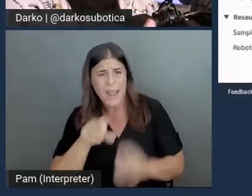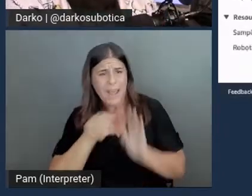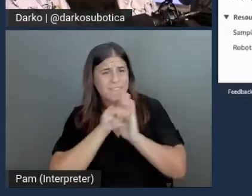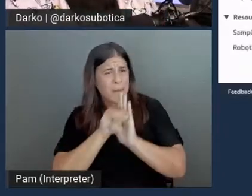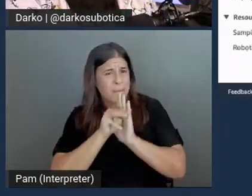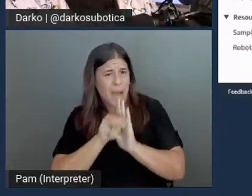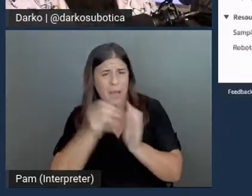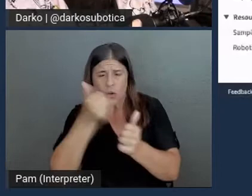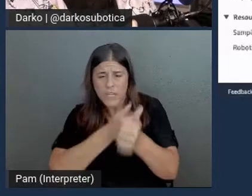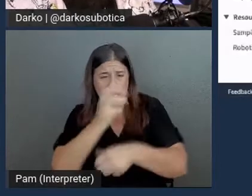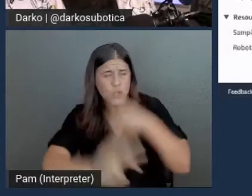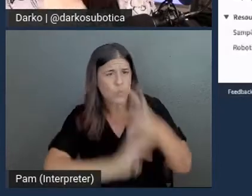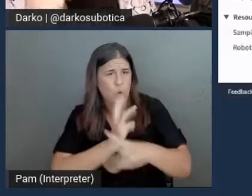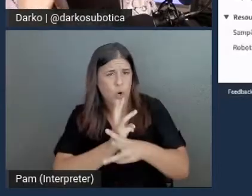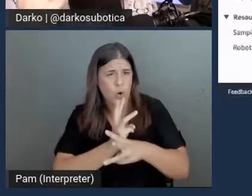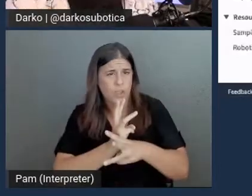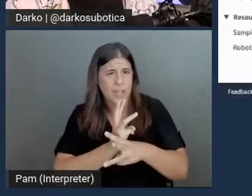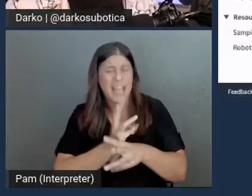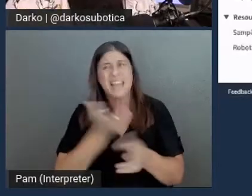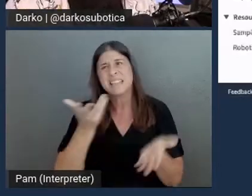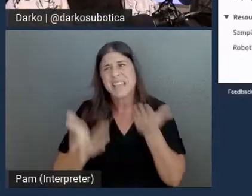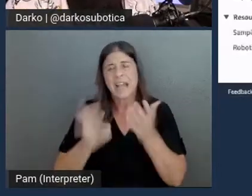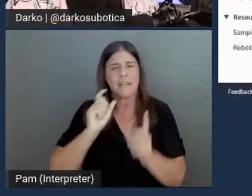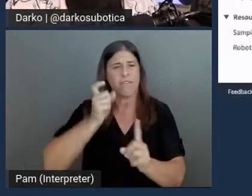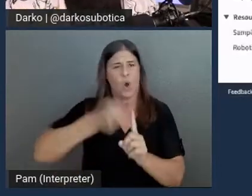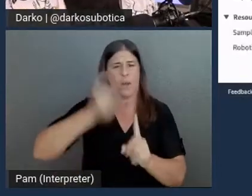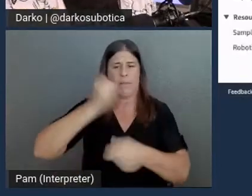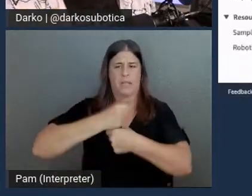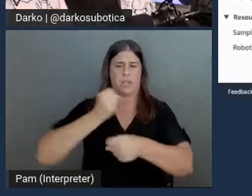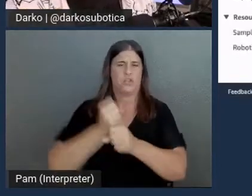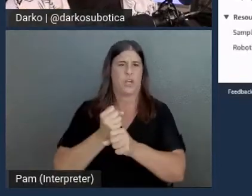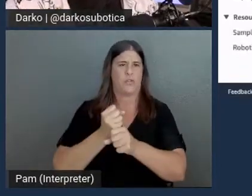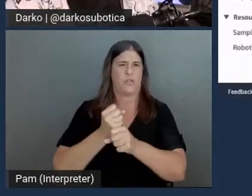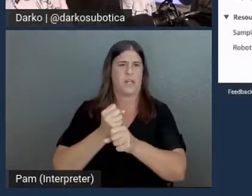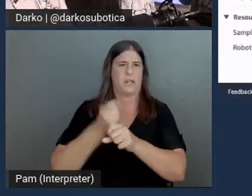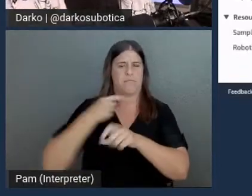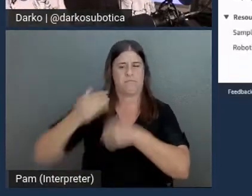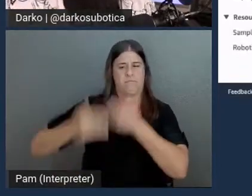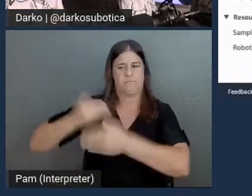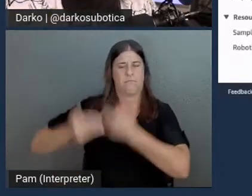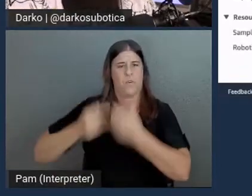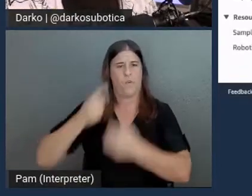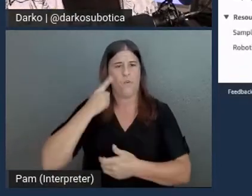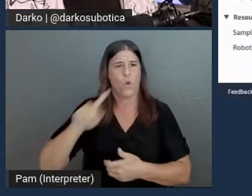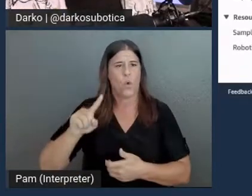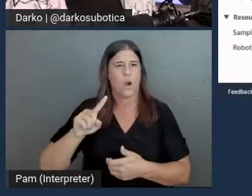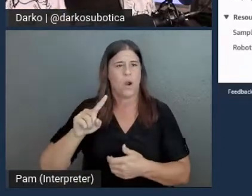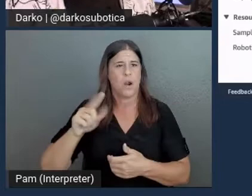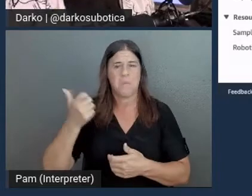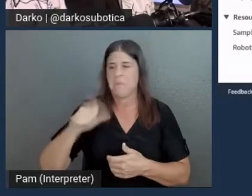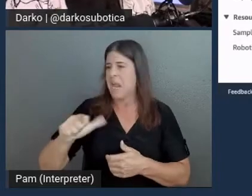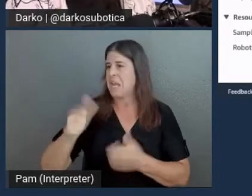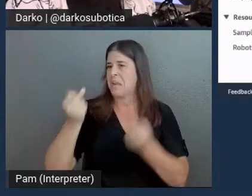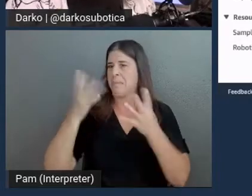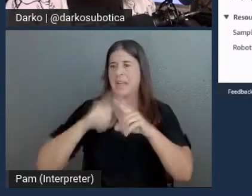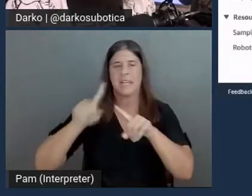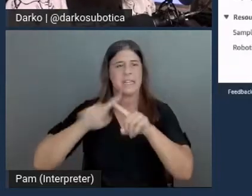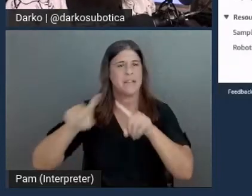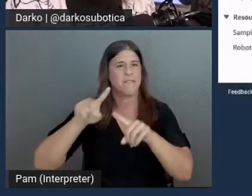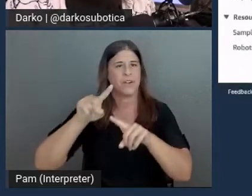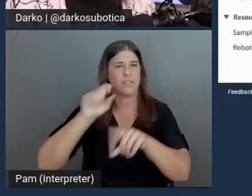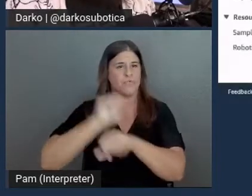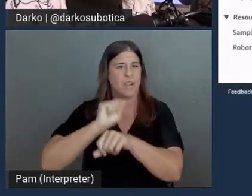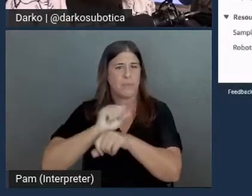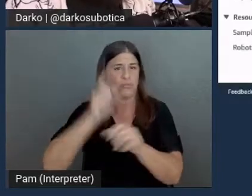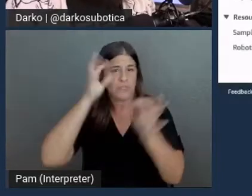each world. It's sort of automatically generated, procedurally generated for any number of jobs you decide, right?